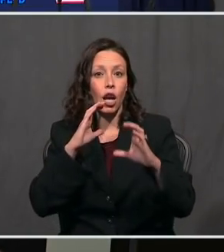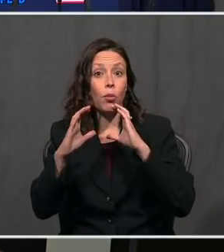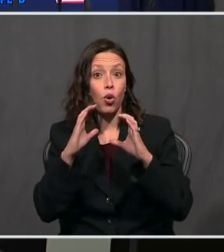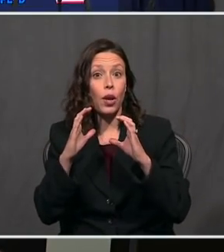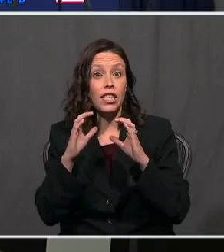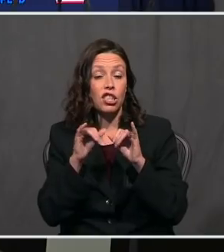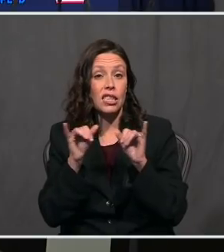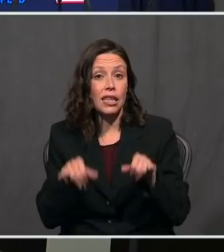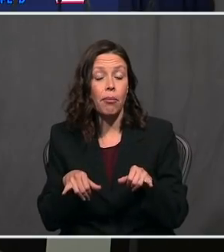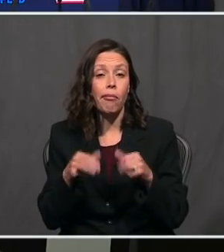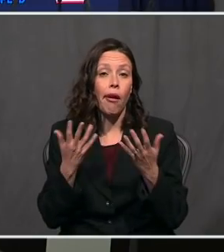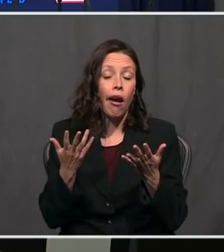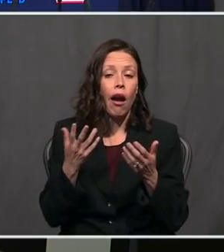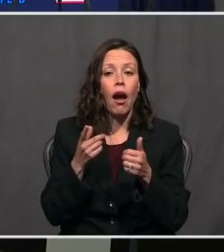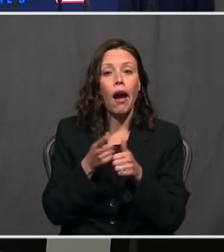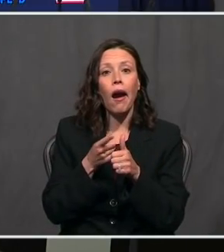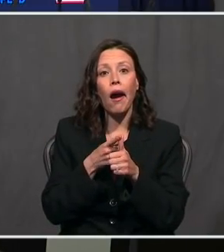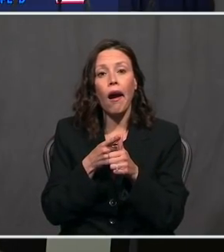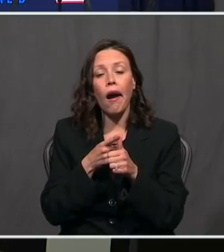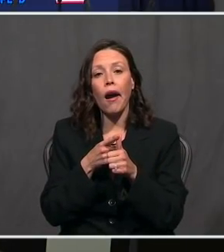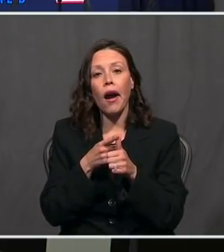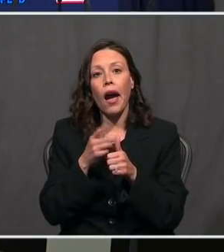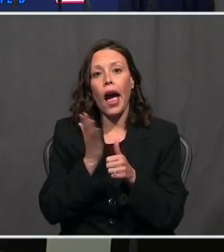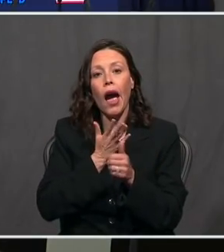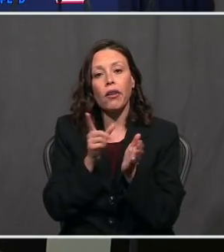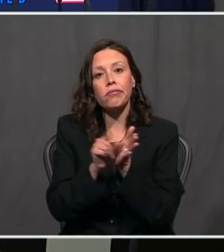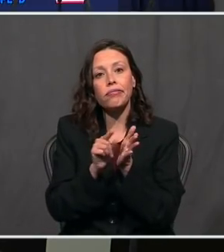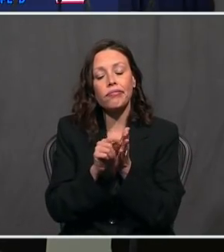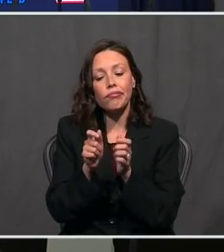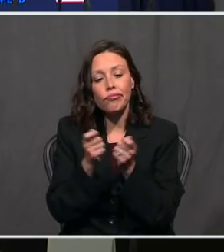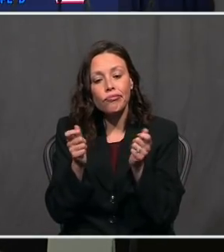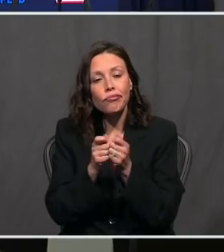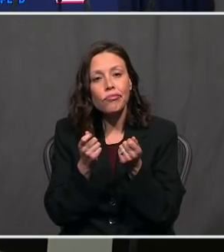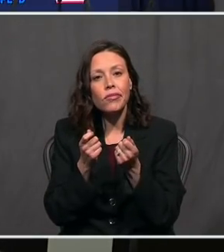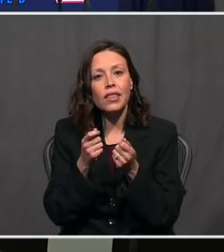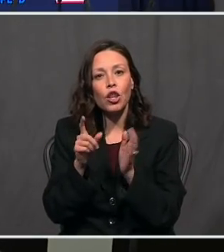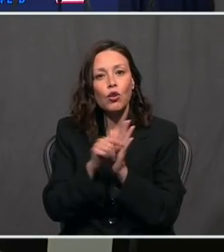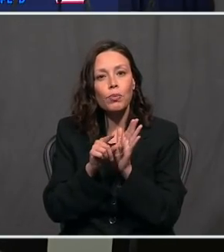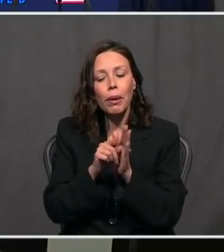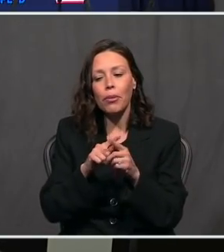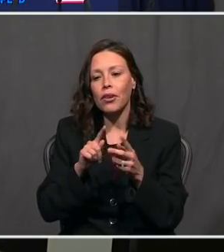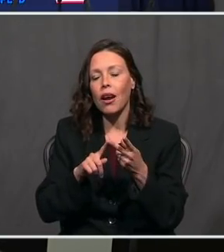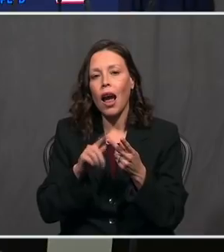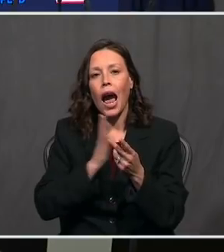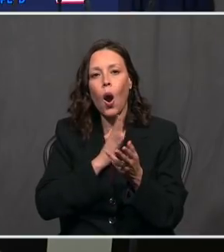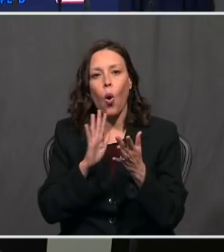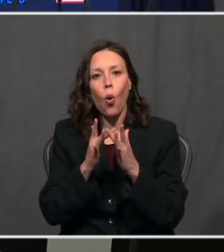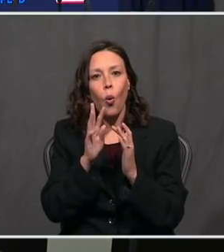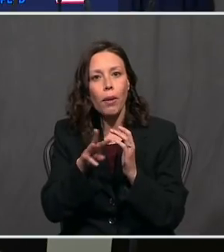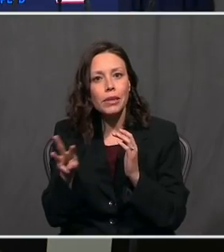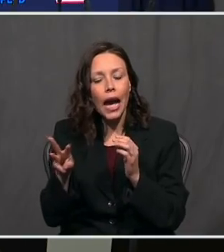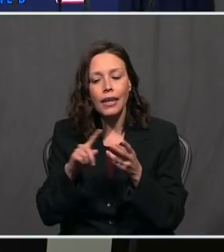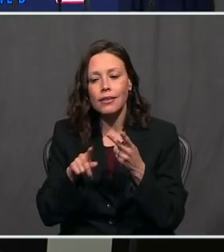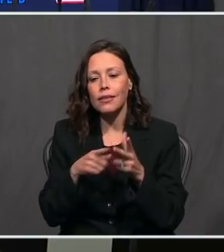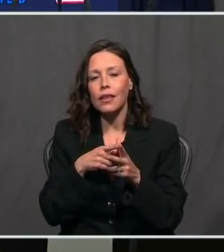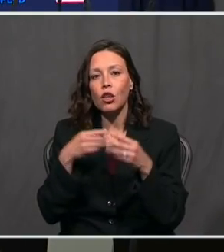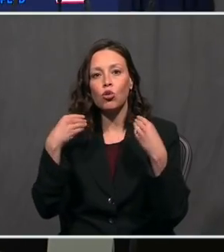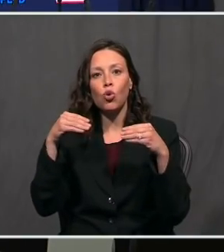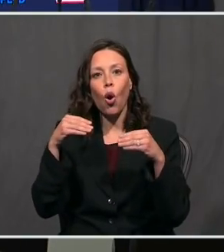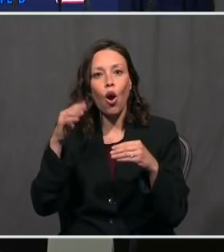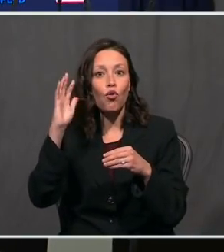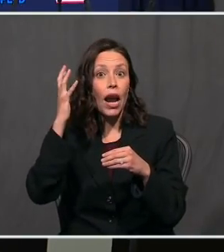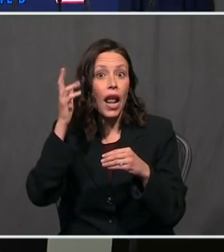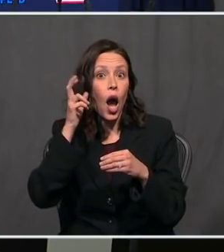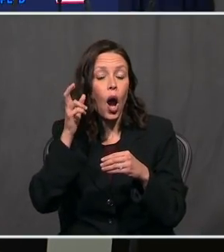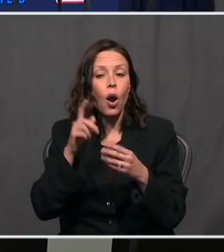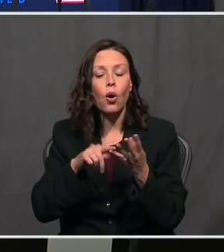communication channels. So think of our circulars, our .com site, CVS.com, our in-store radio, or even